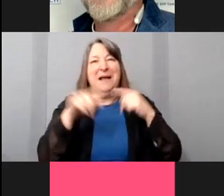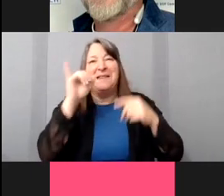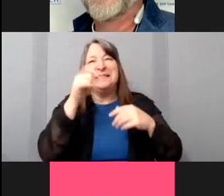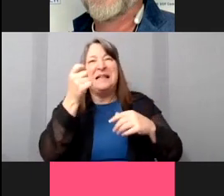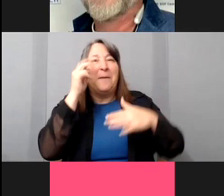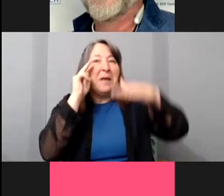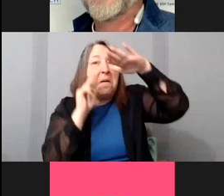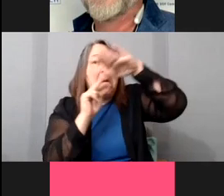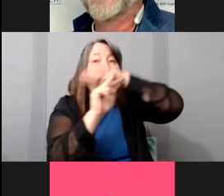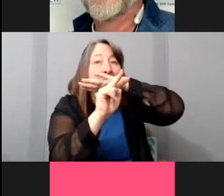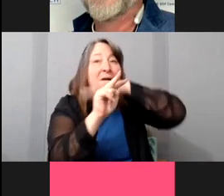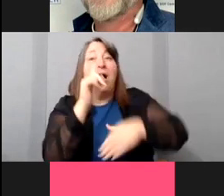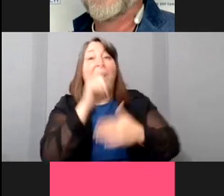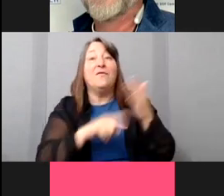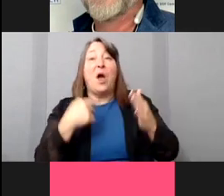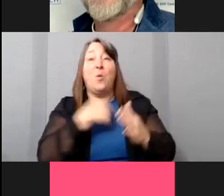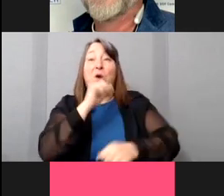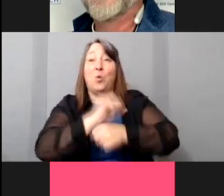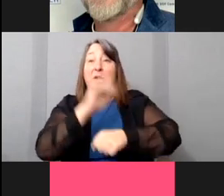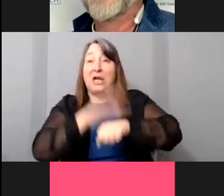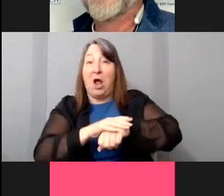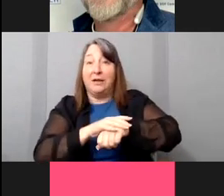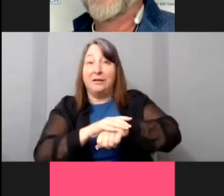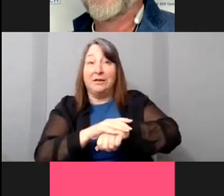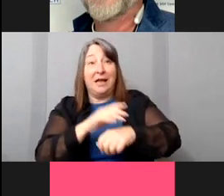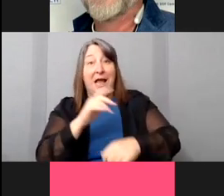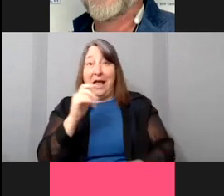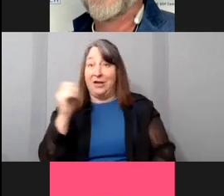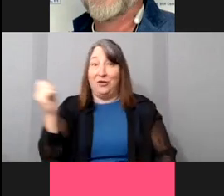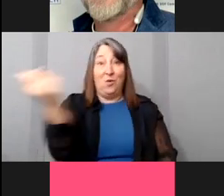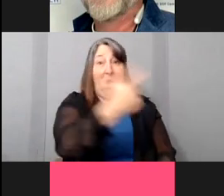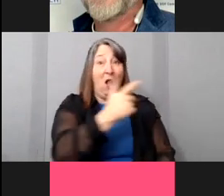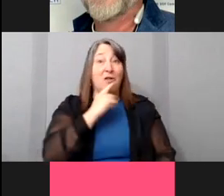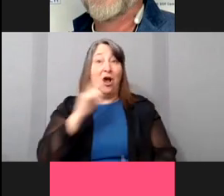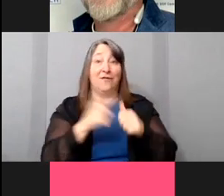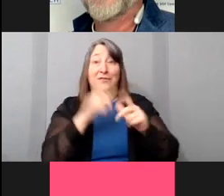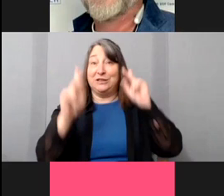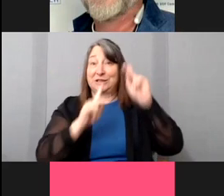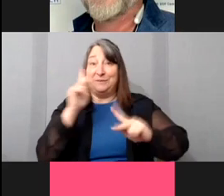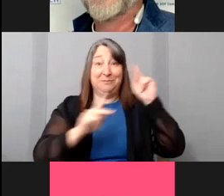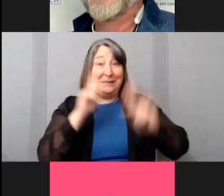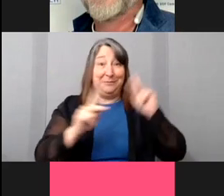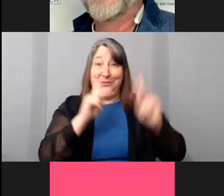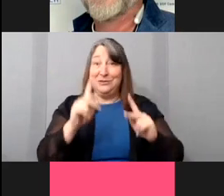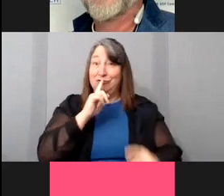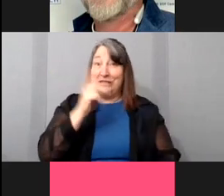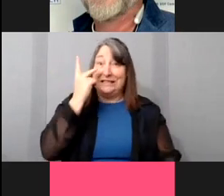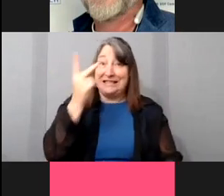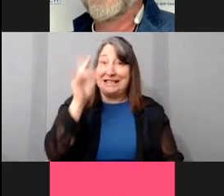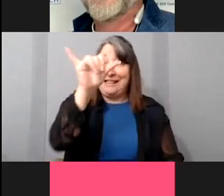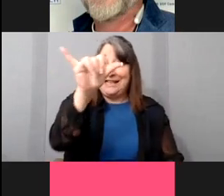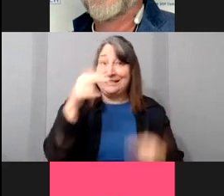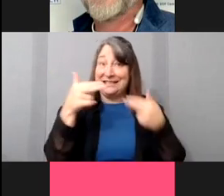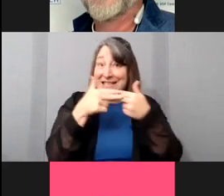that Mentor is working on. And in fact, you all are the first group of people external to Mentor to even see this. So I am